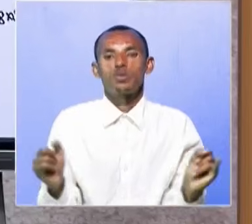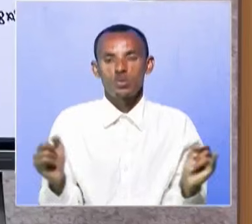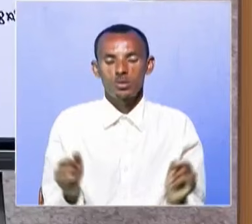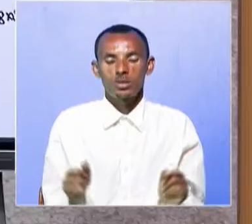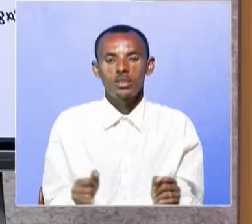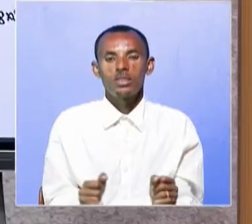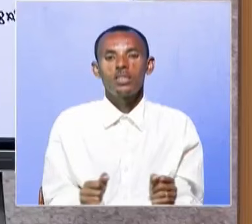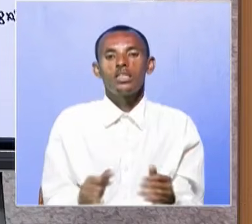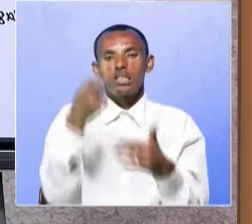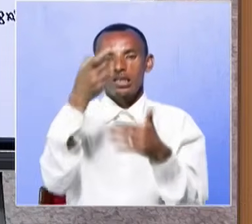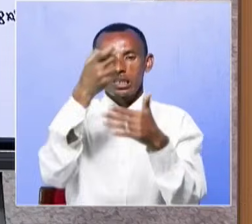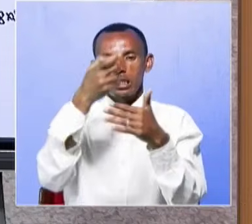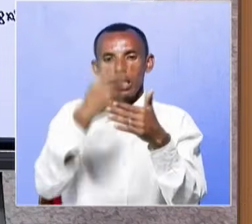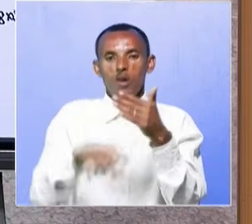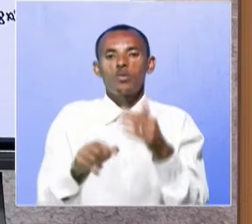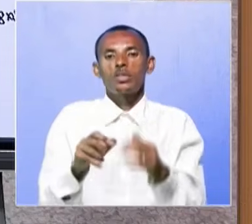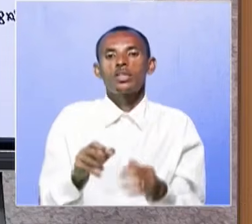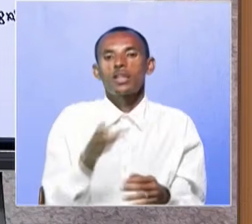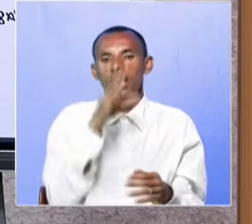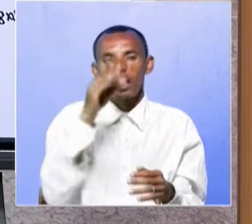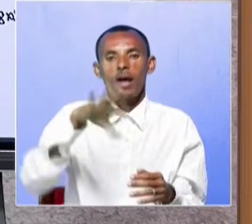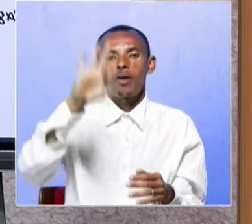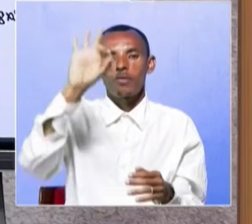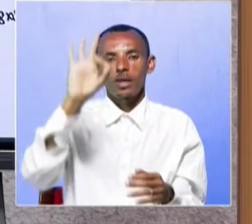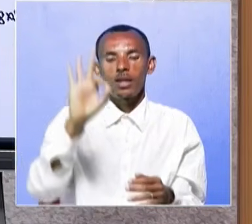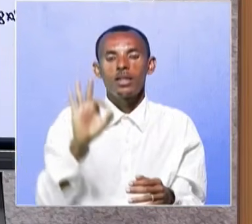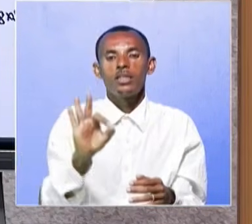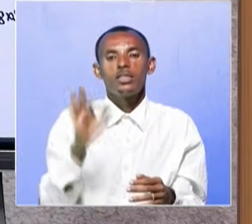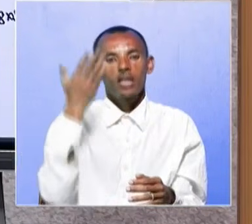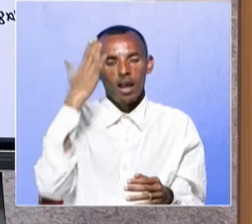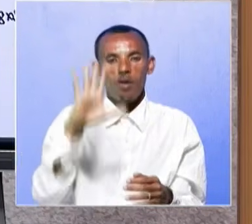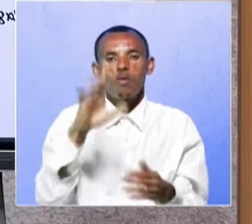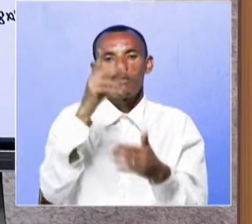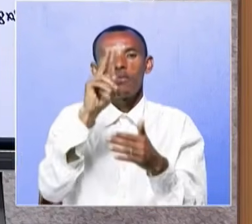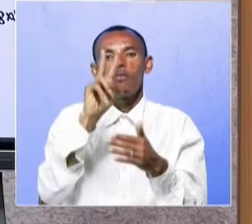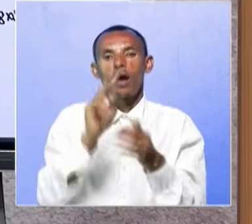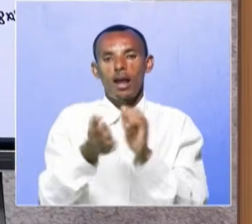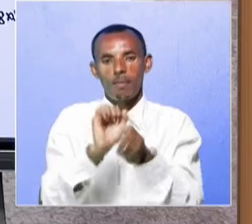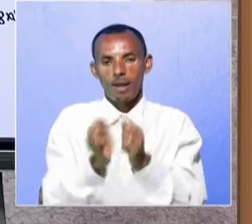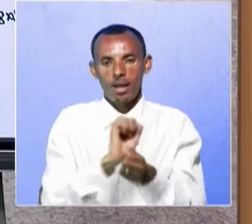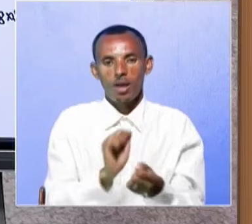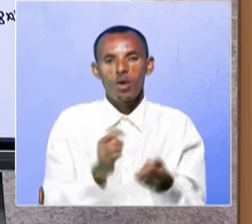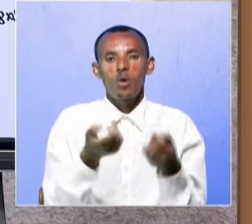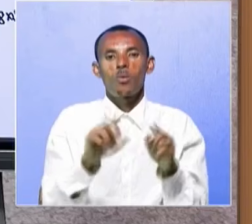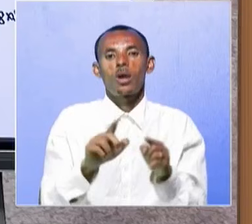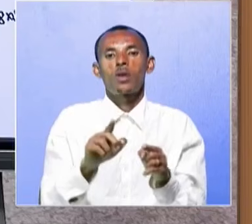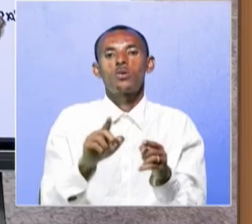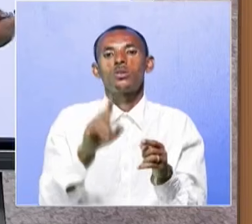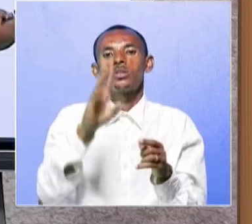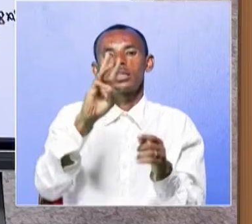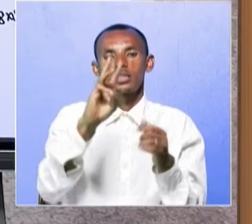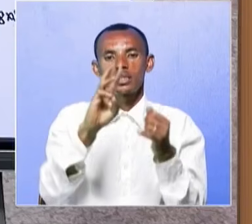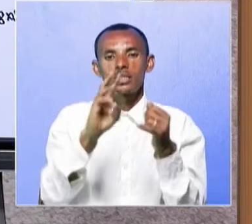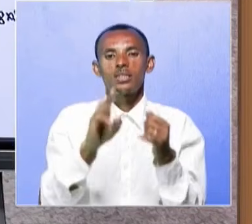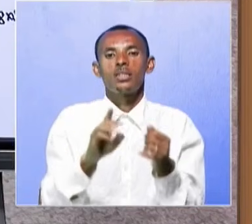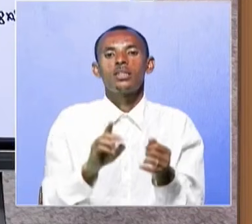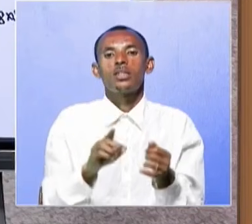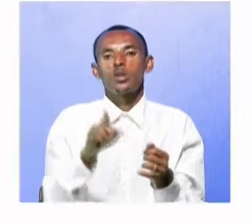the coefficients and obtain the unknown values. Okay, whenever we distribute 6, you